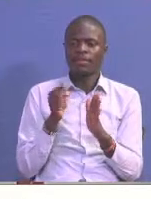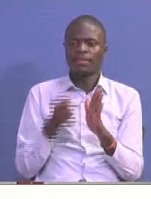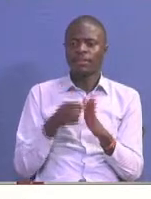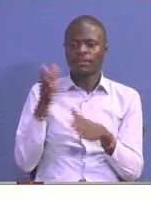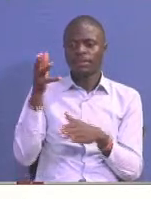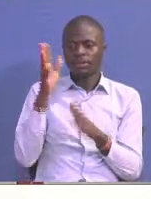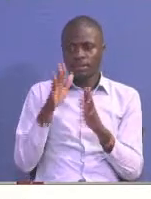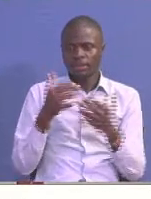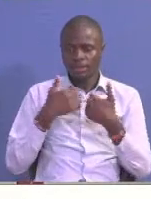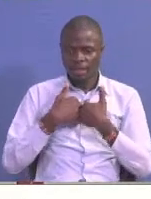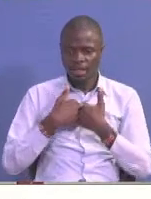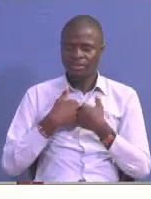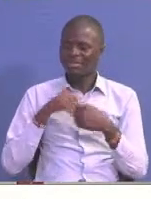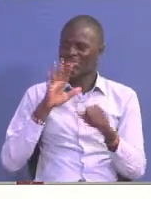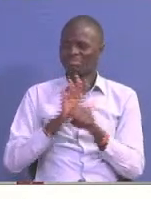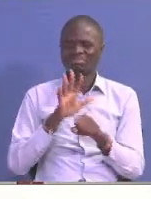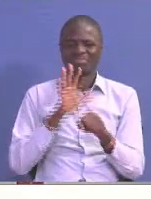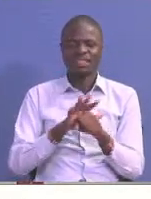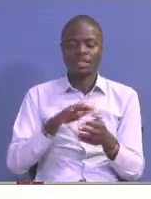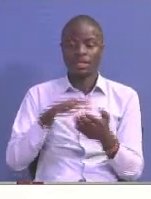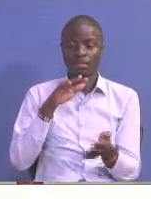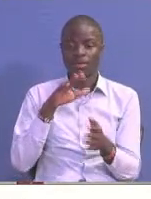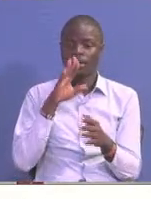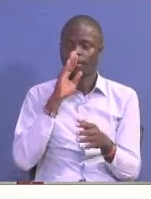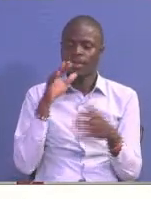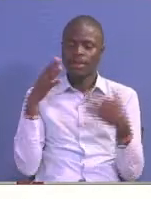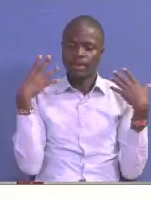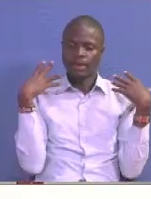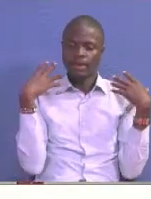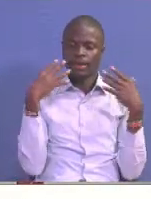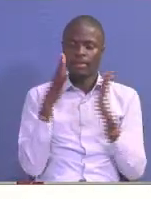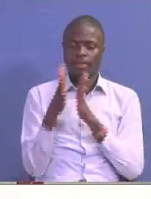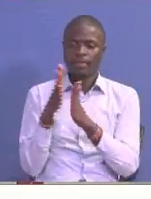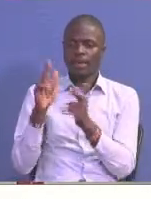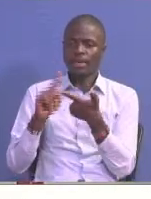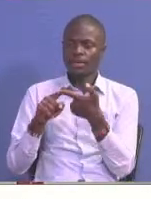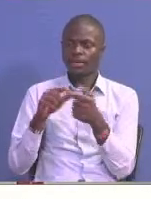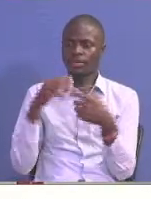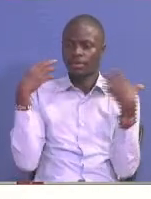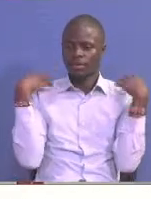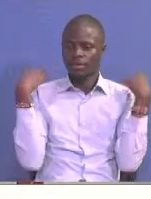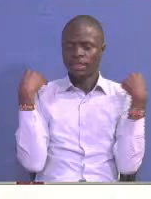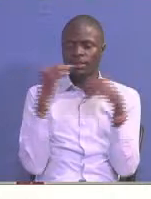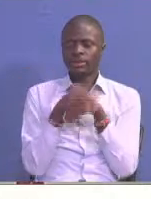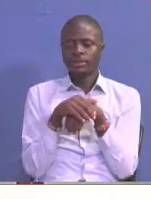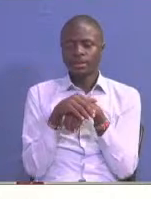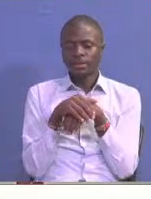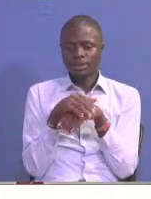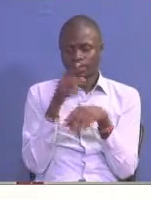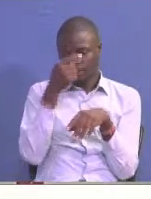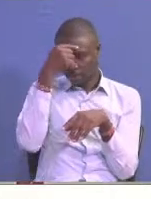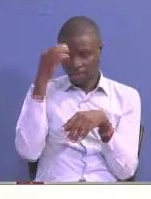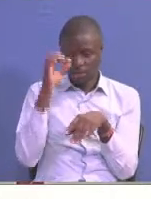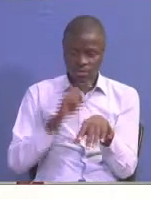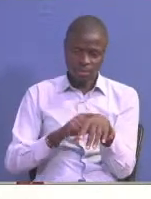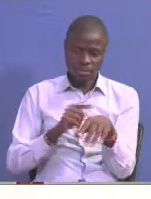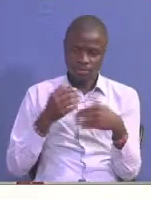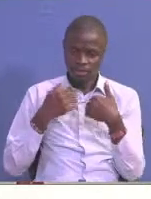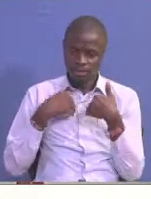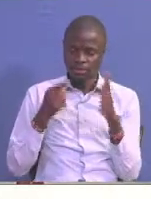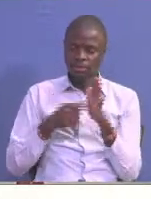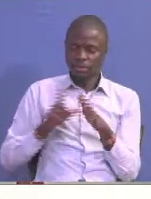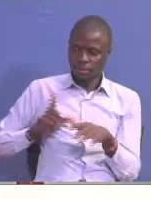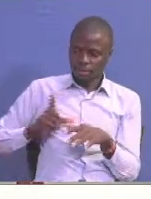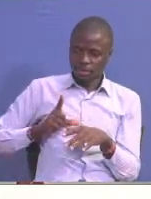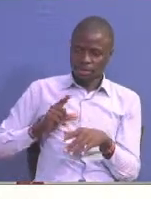we are going to have many more, and be prepared to participate. But because of time, allow me just to have the